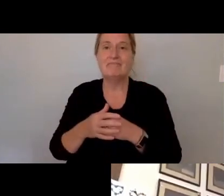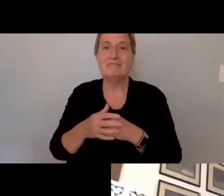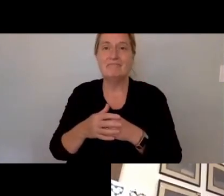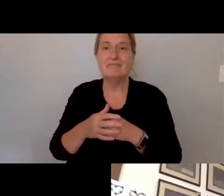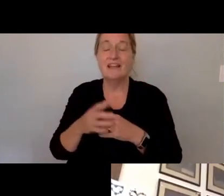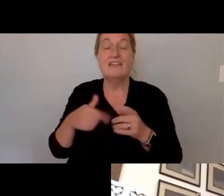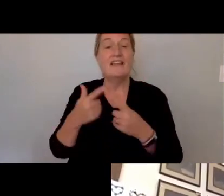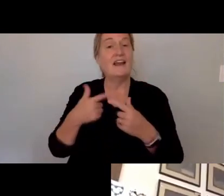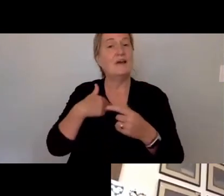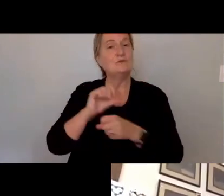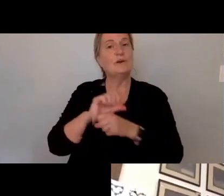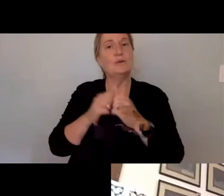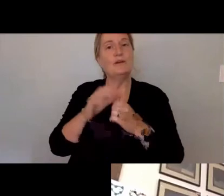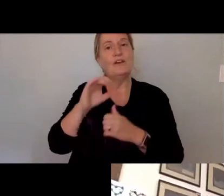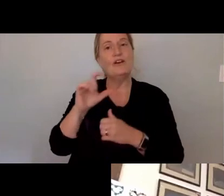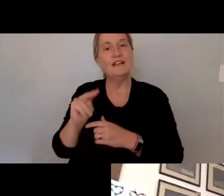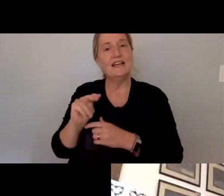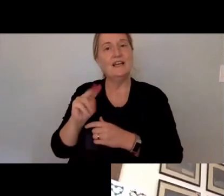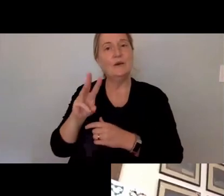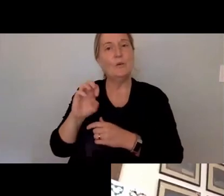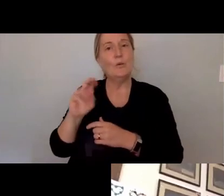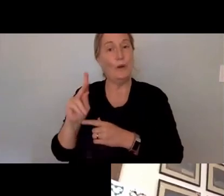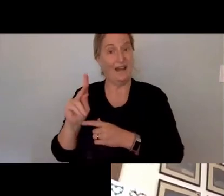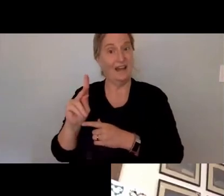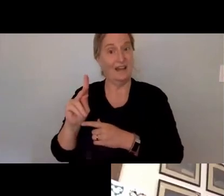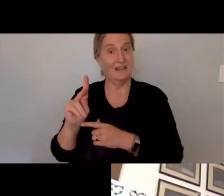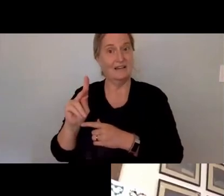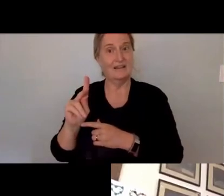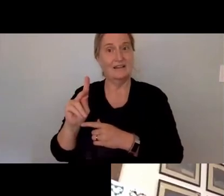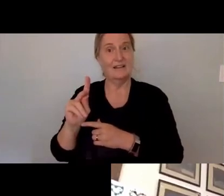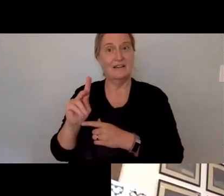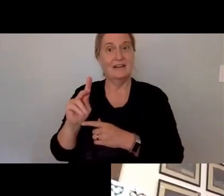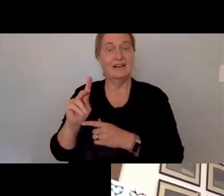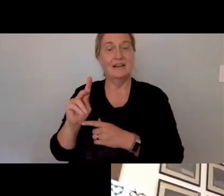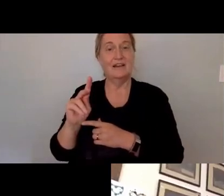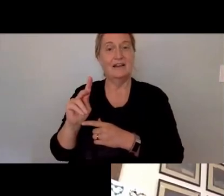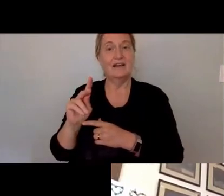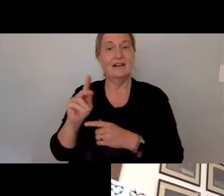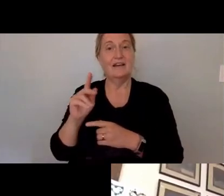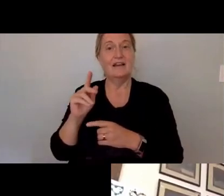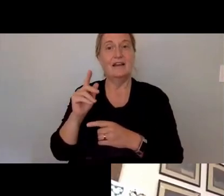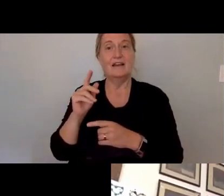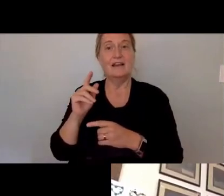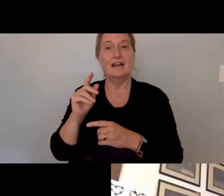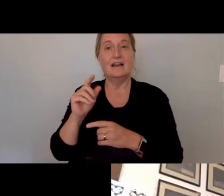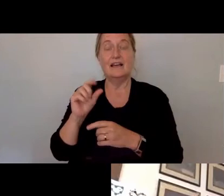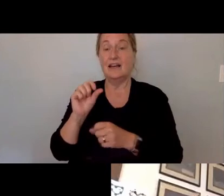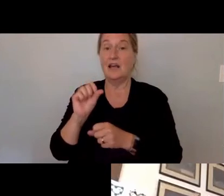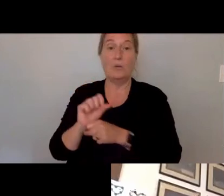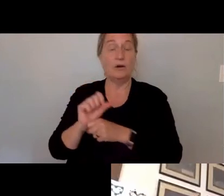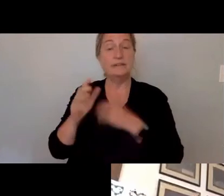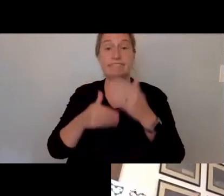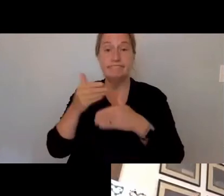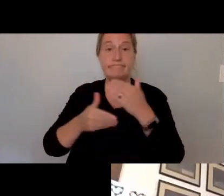Colleen Wick, I worked my way up to a position where I was asked to be by Bob Dole to be